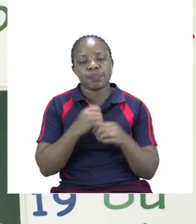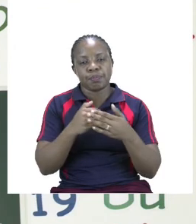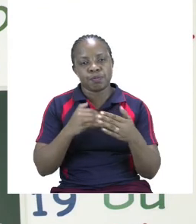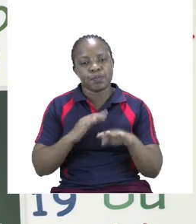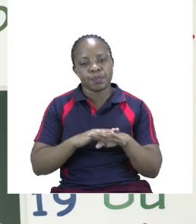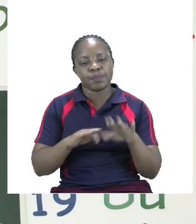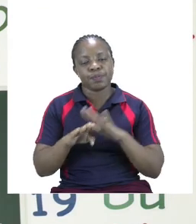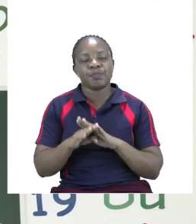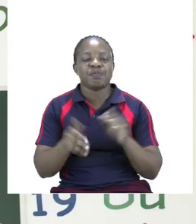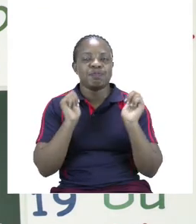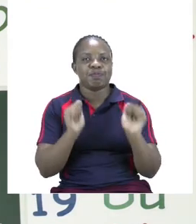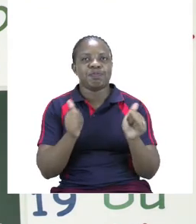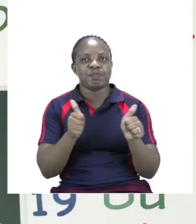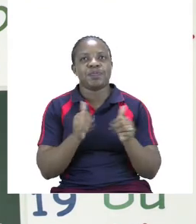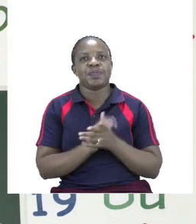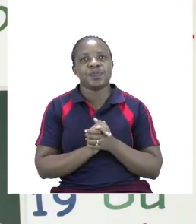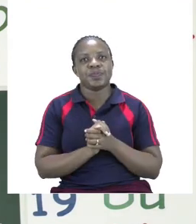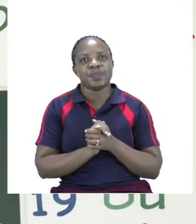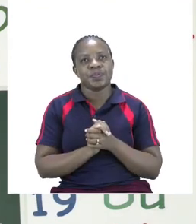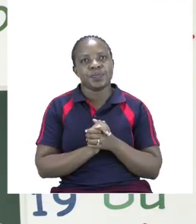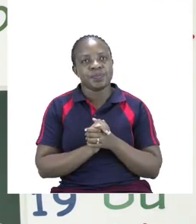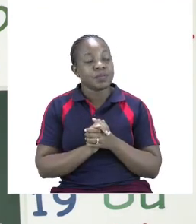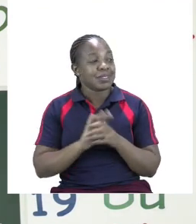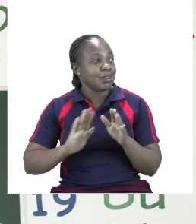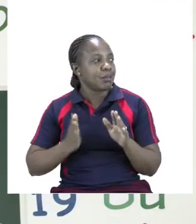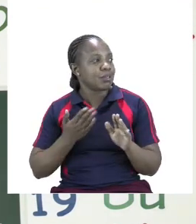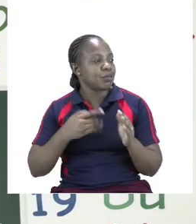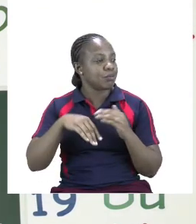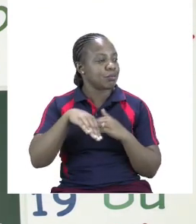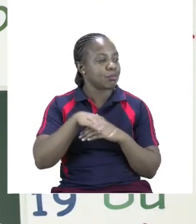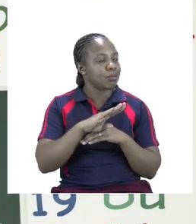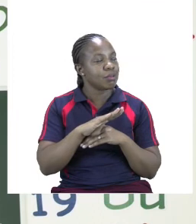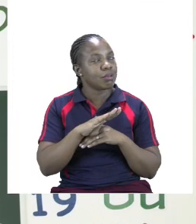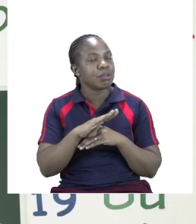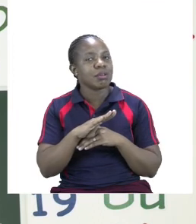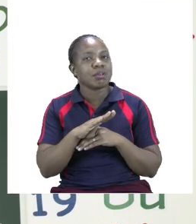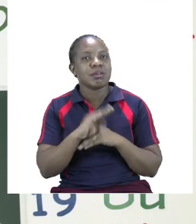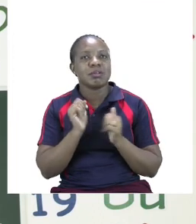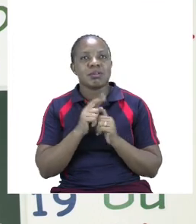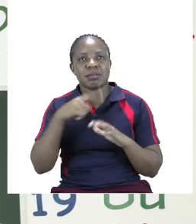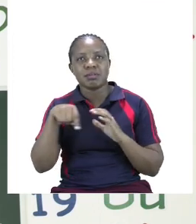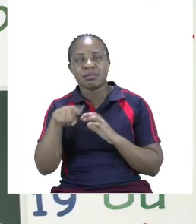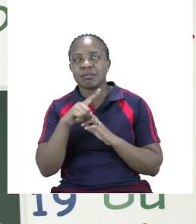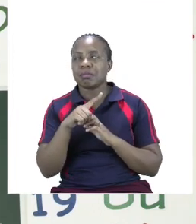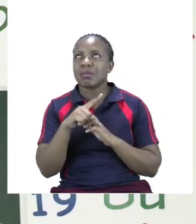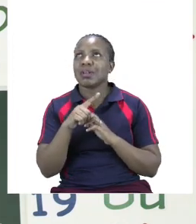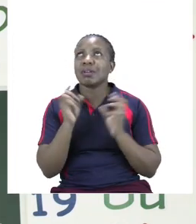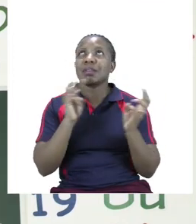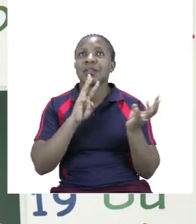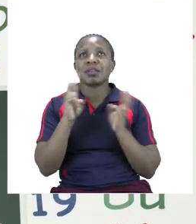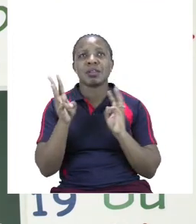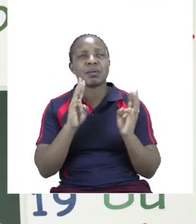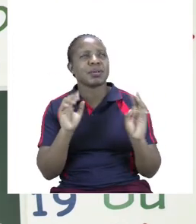Good job. I want to go outside because the weather is nice and it is sunny and summer.